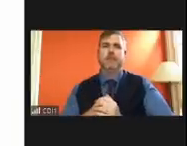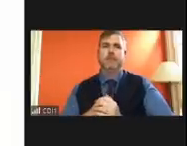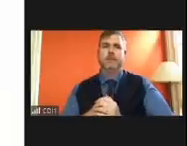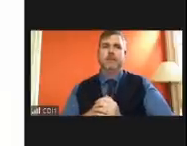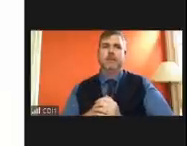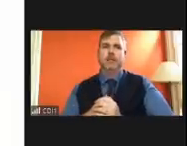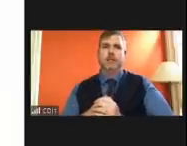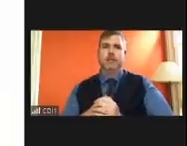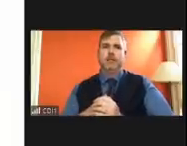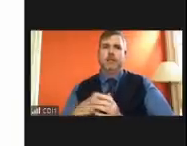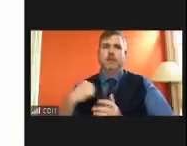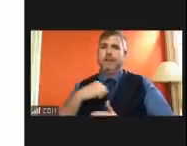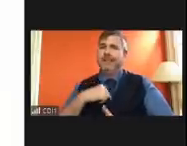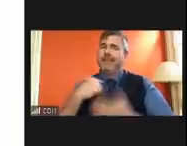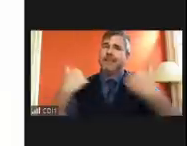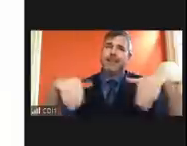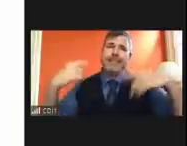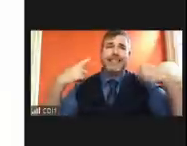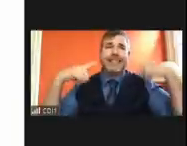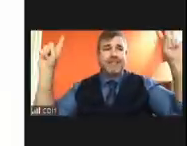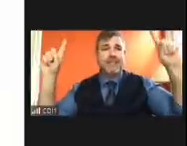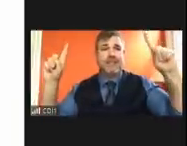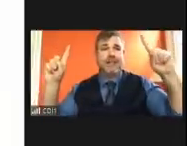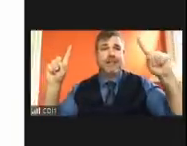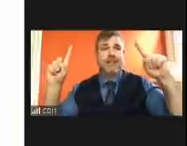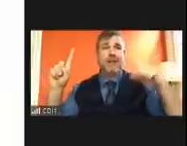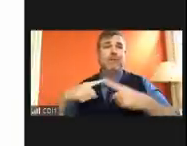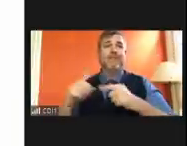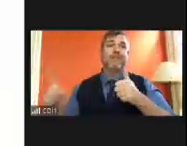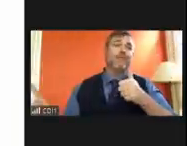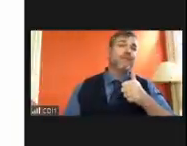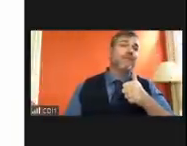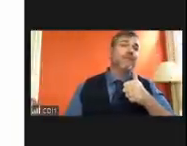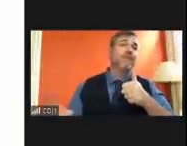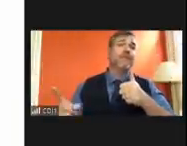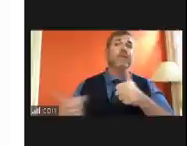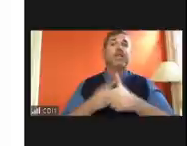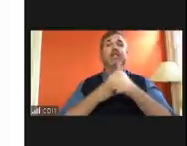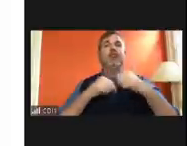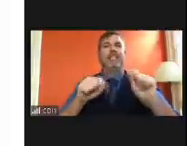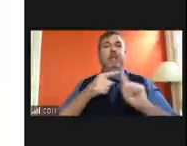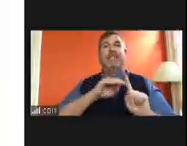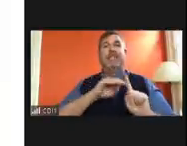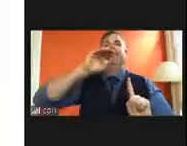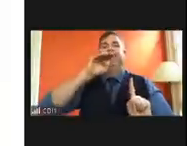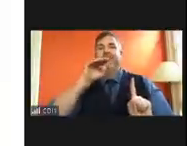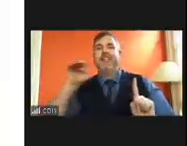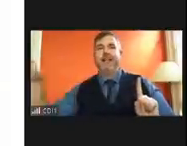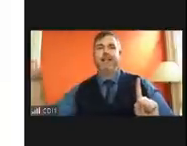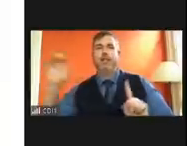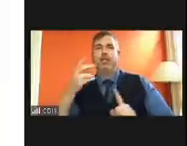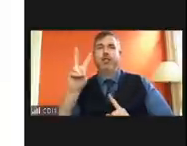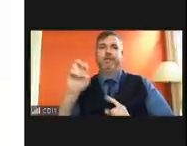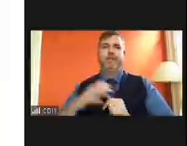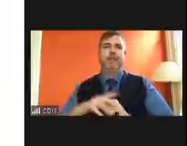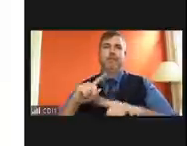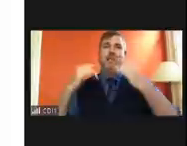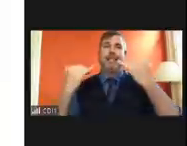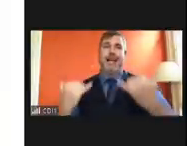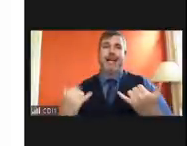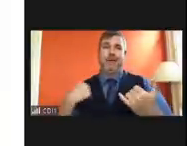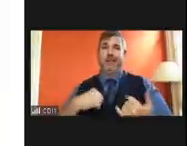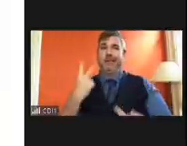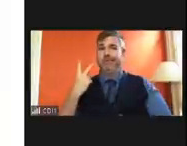came together to flatten the curve, and now we're seeing the consequences of as